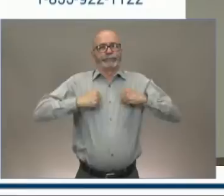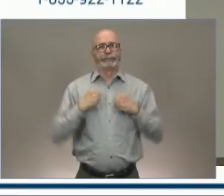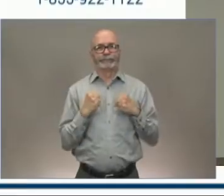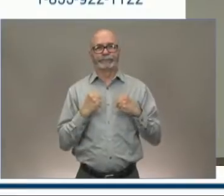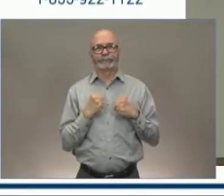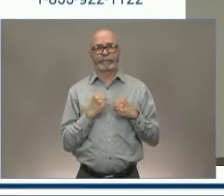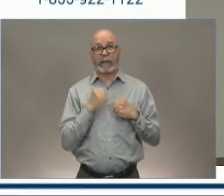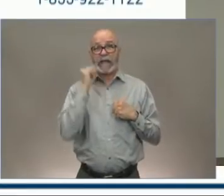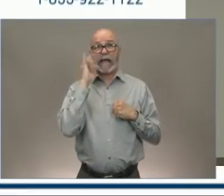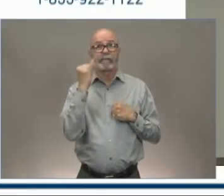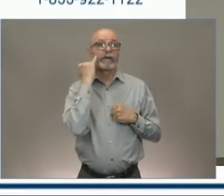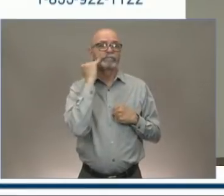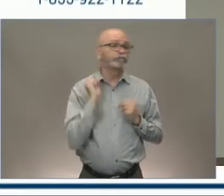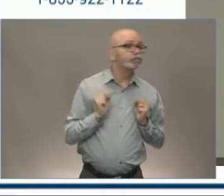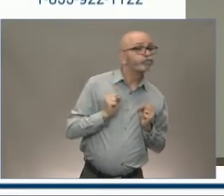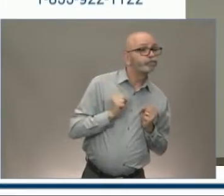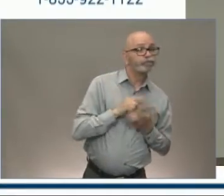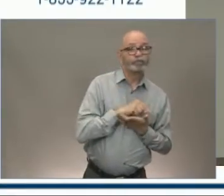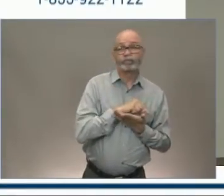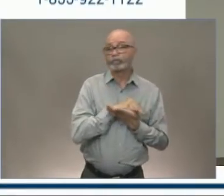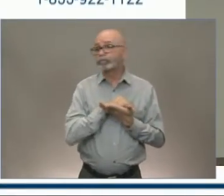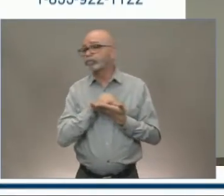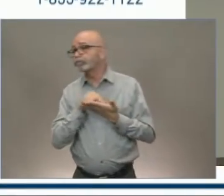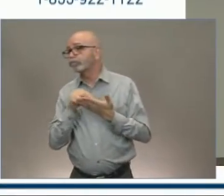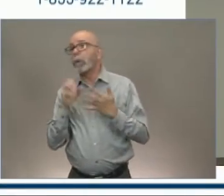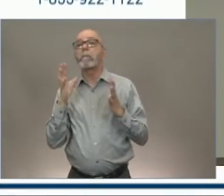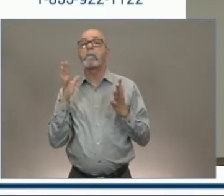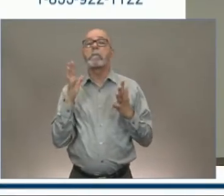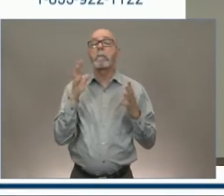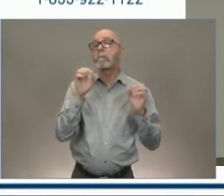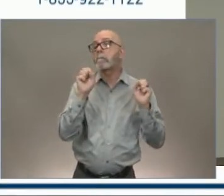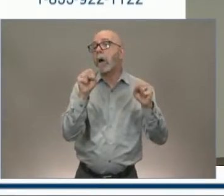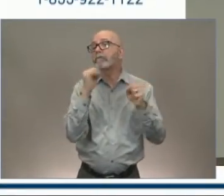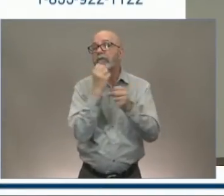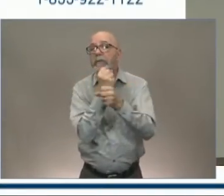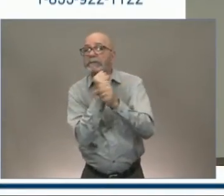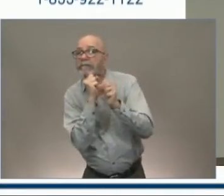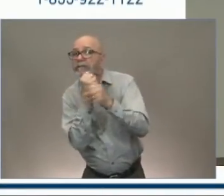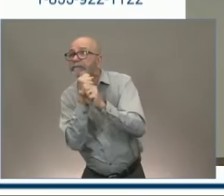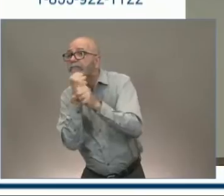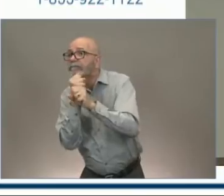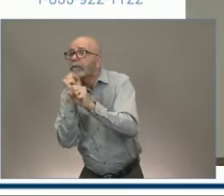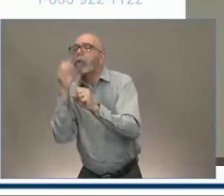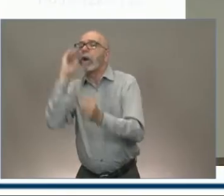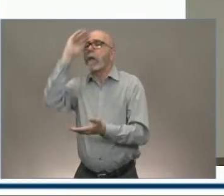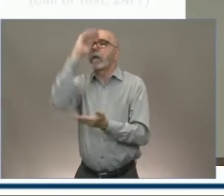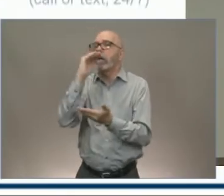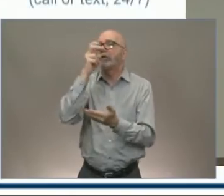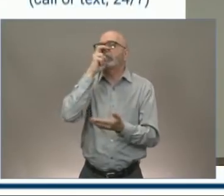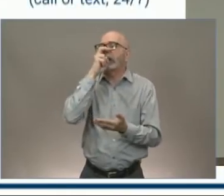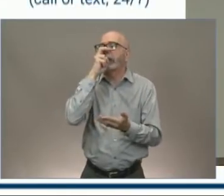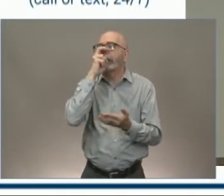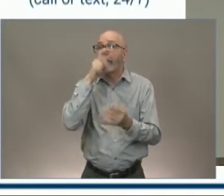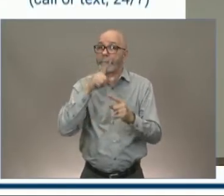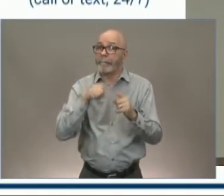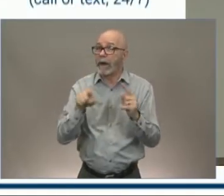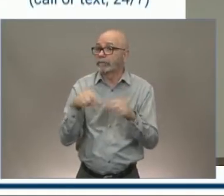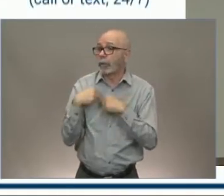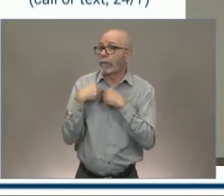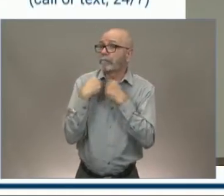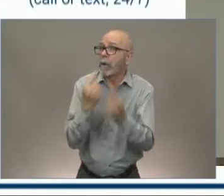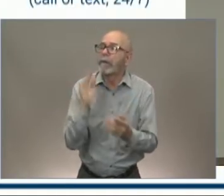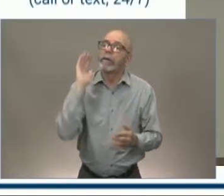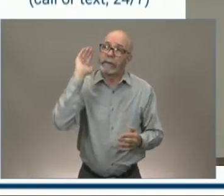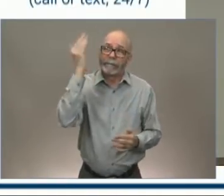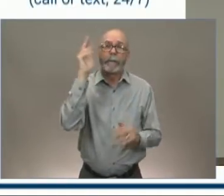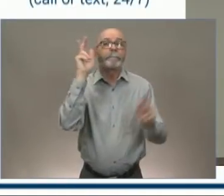And right now it is looking very good. So I ask Nova Scotians who have stayed with us so far to please hang on a little